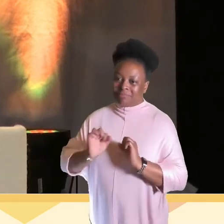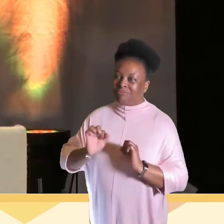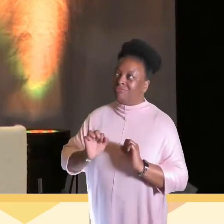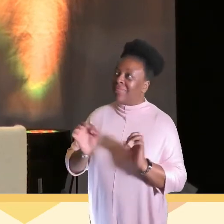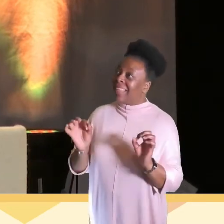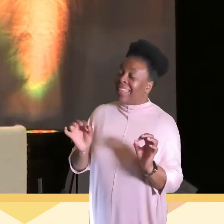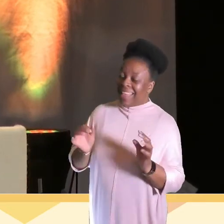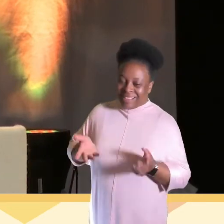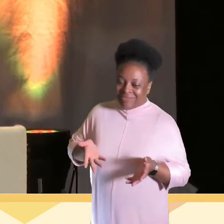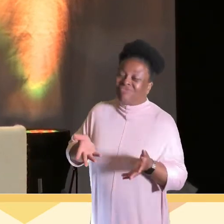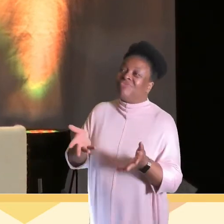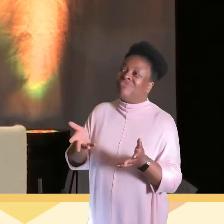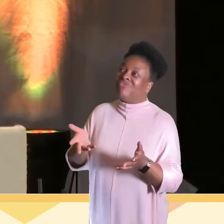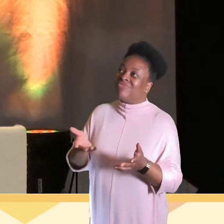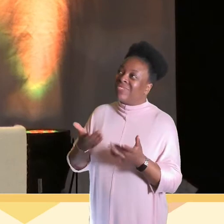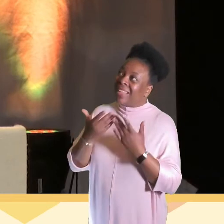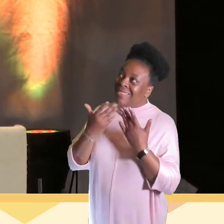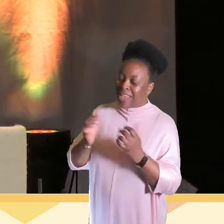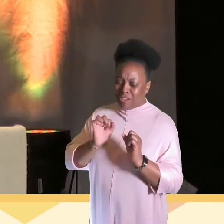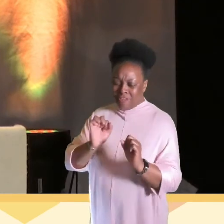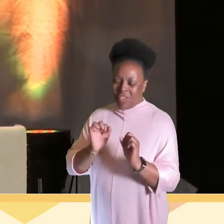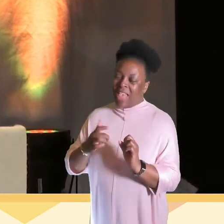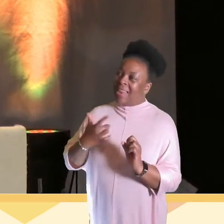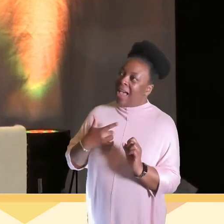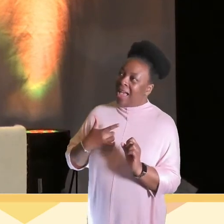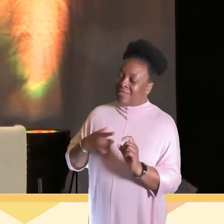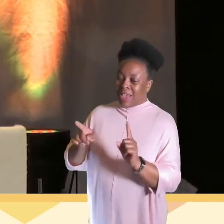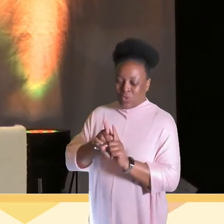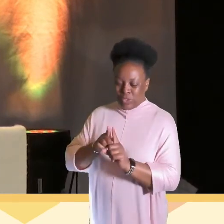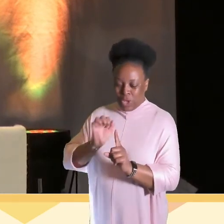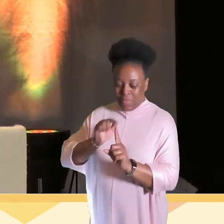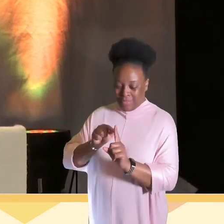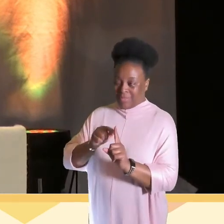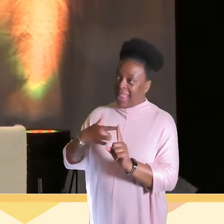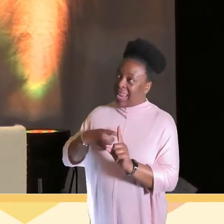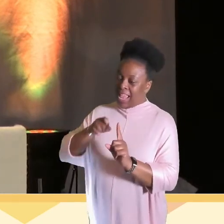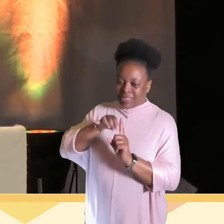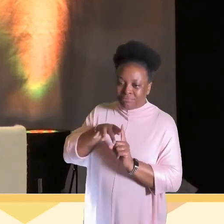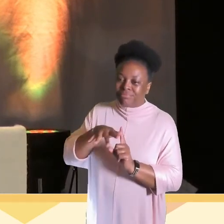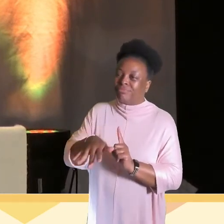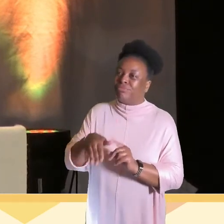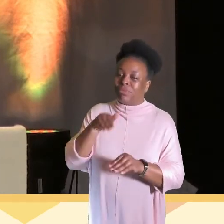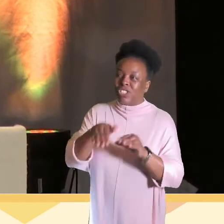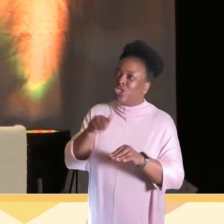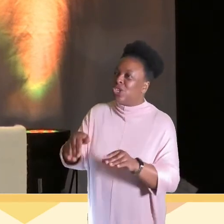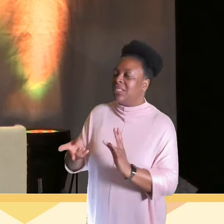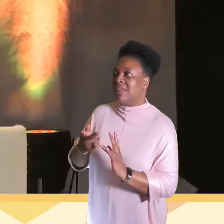and for the lives they touched. And we name and